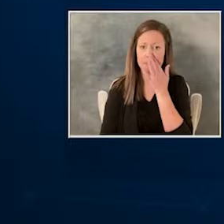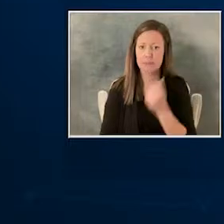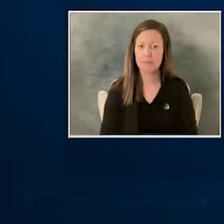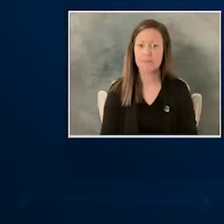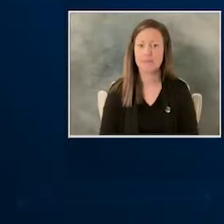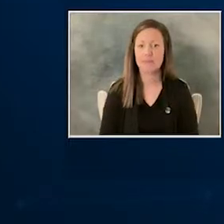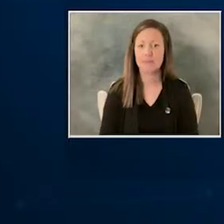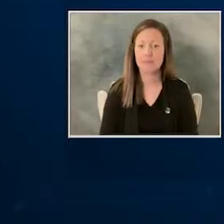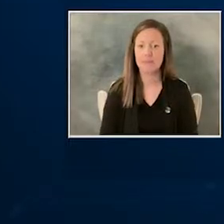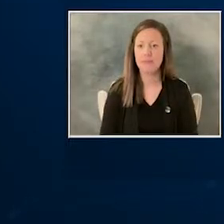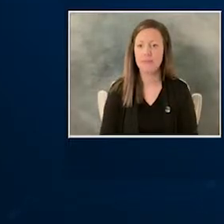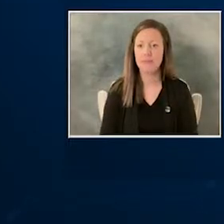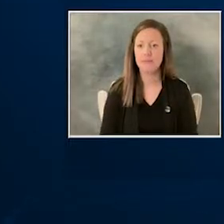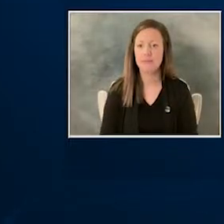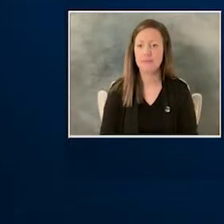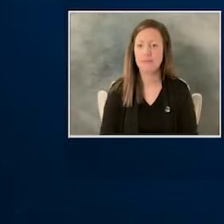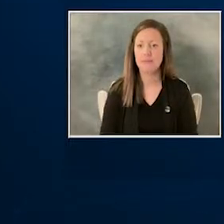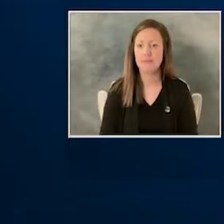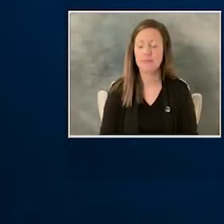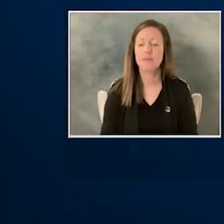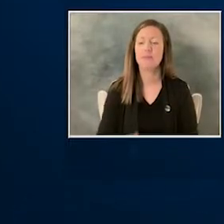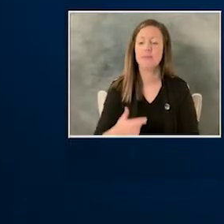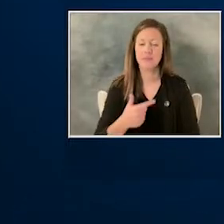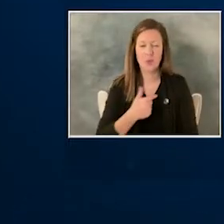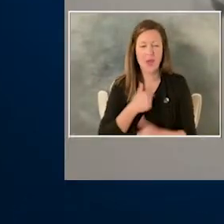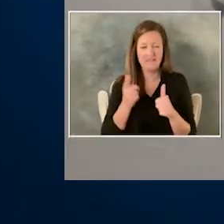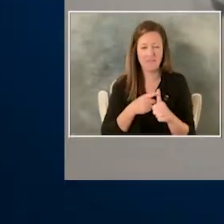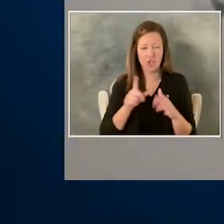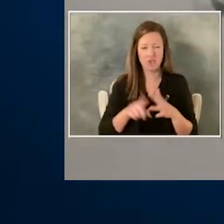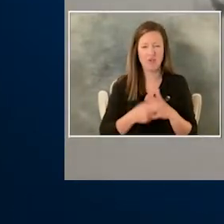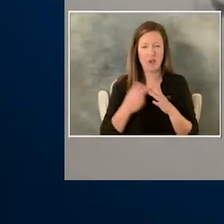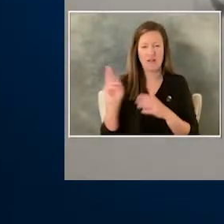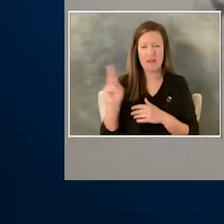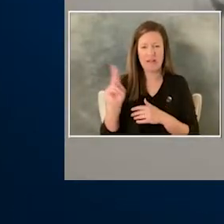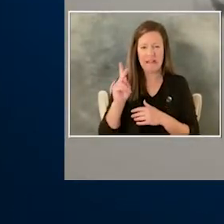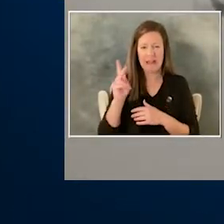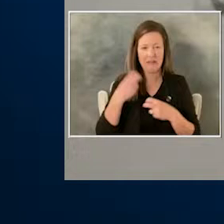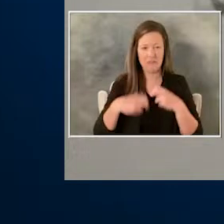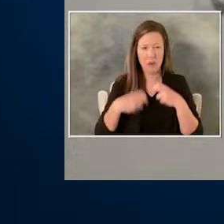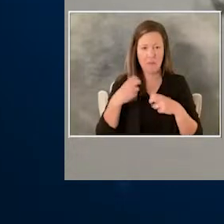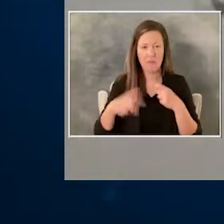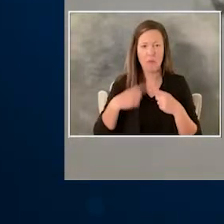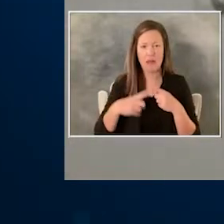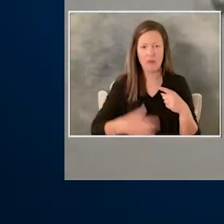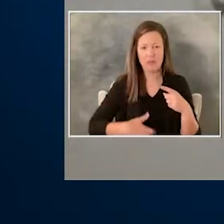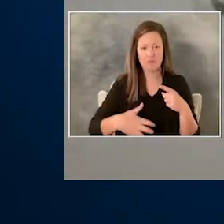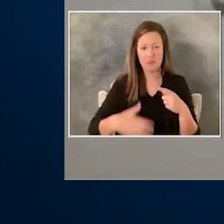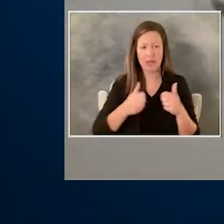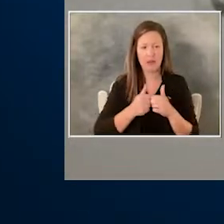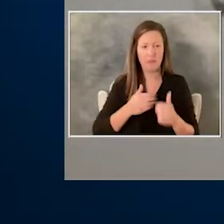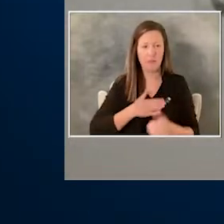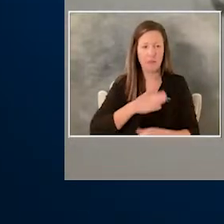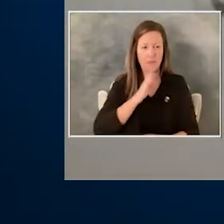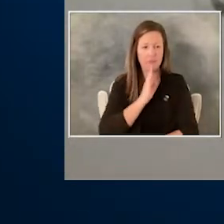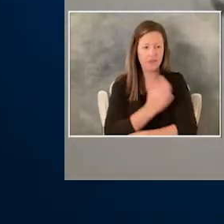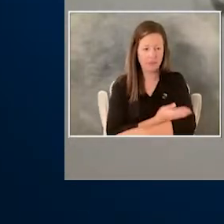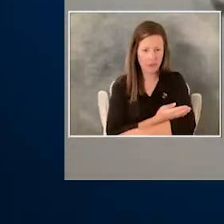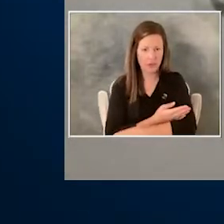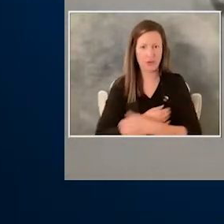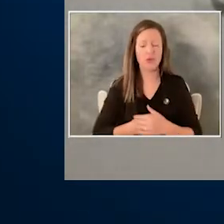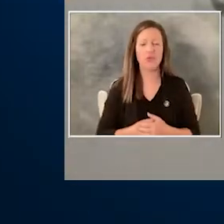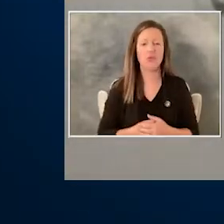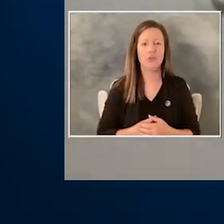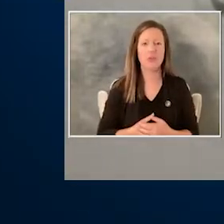I first started having kidney problems probably when I was pregnant with my daughter, and